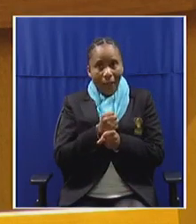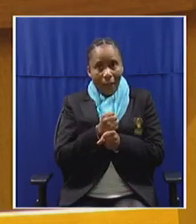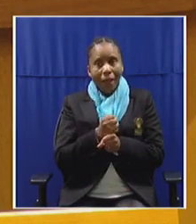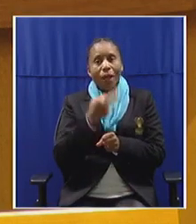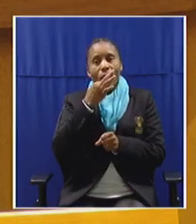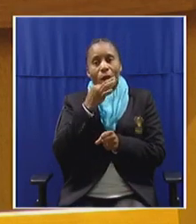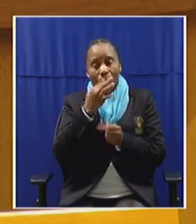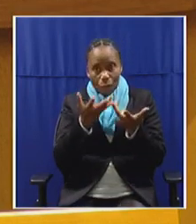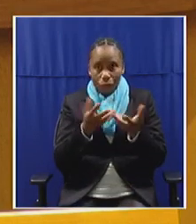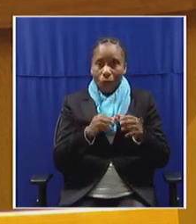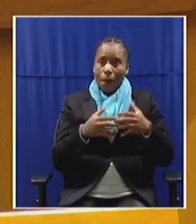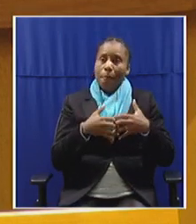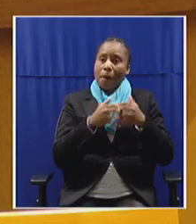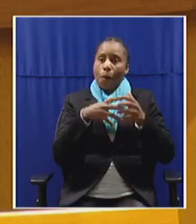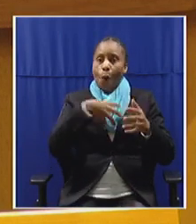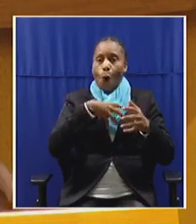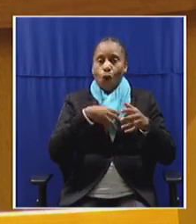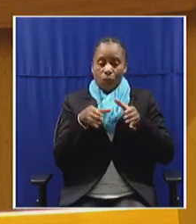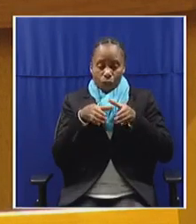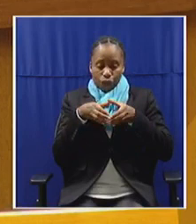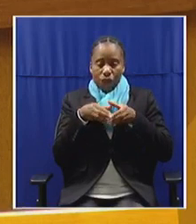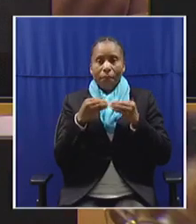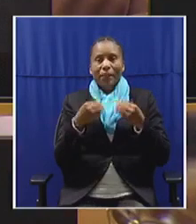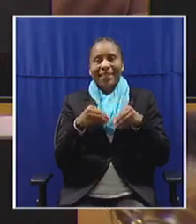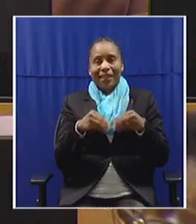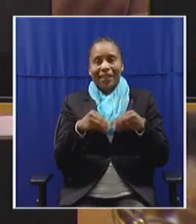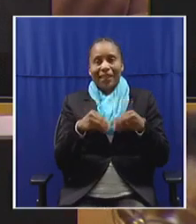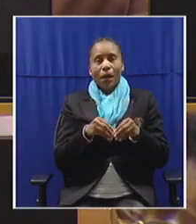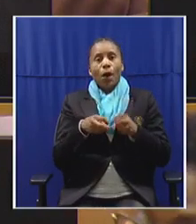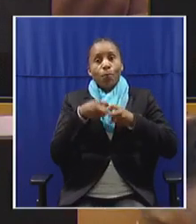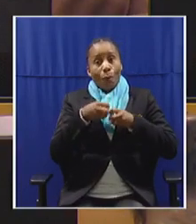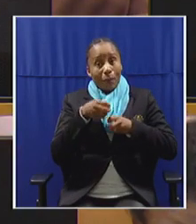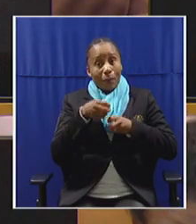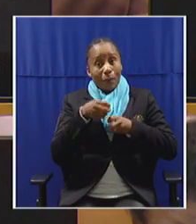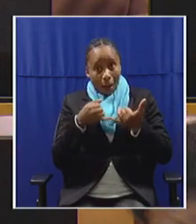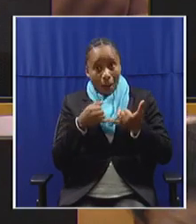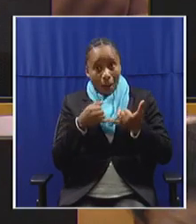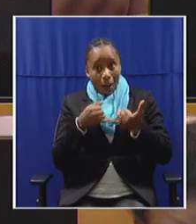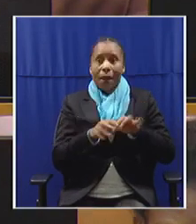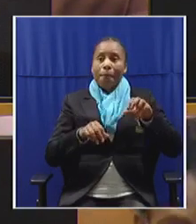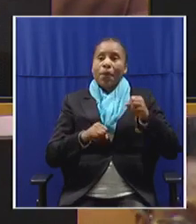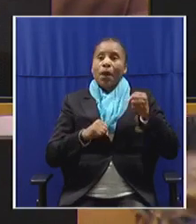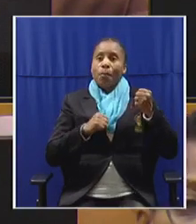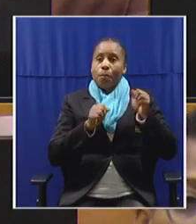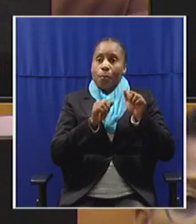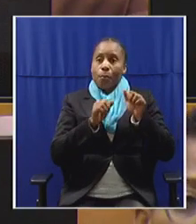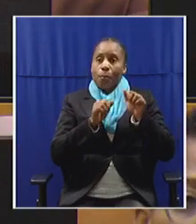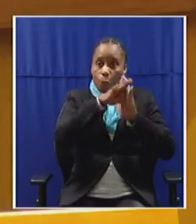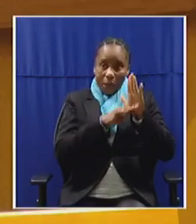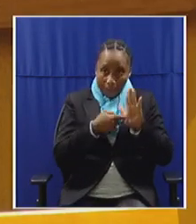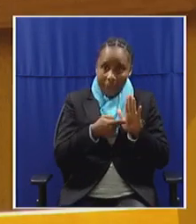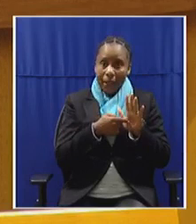their own small enterprises. So this program must be supported. Some of the young people who participated